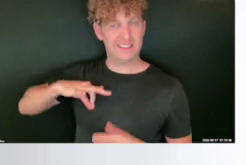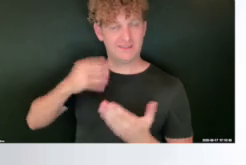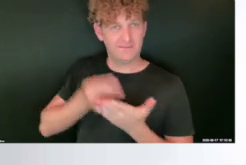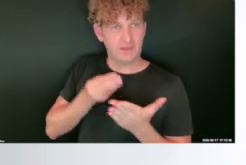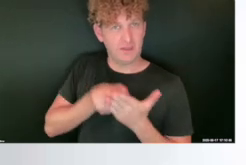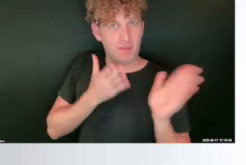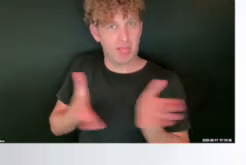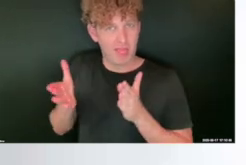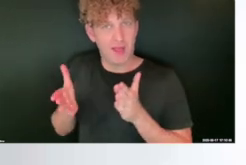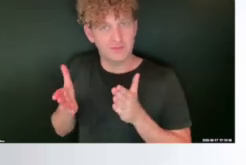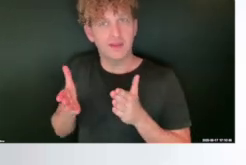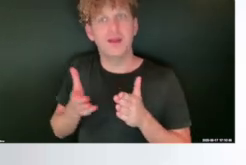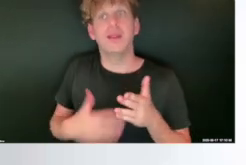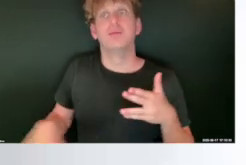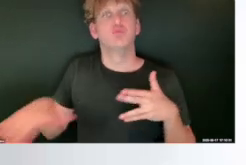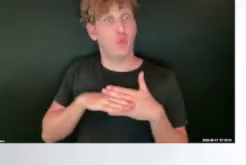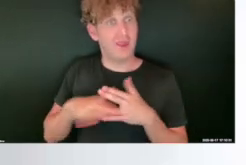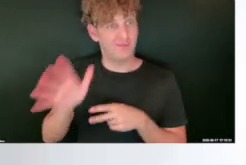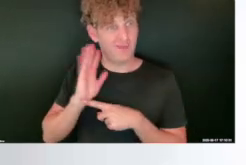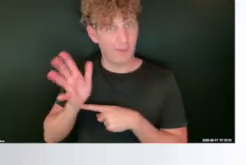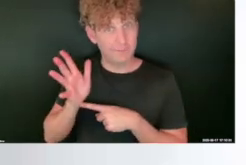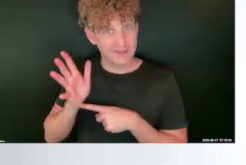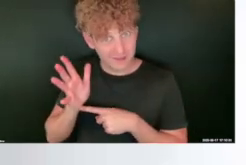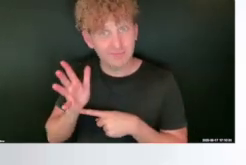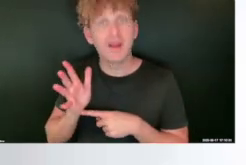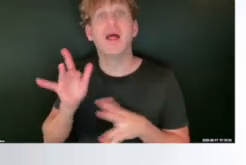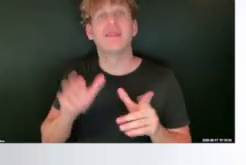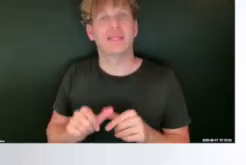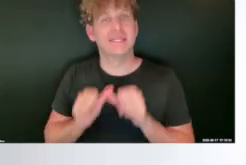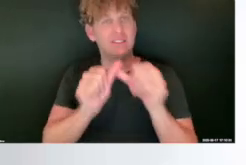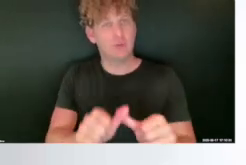along with what the legislature passed late last week.